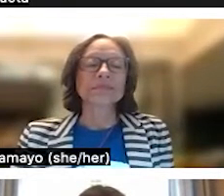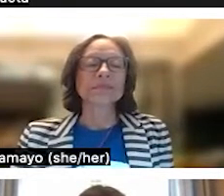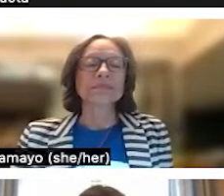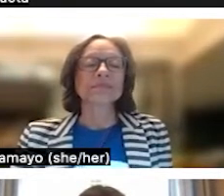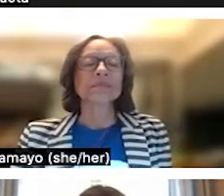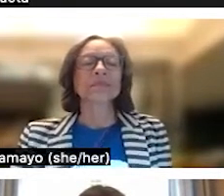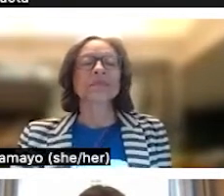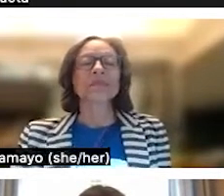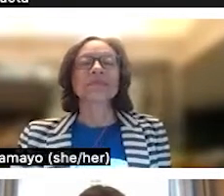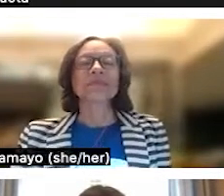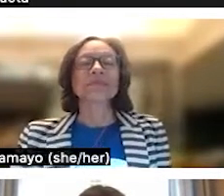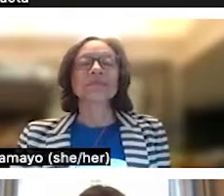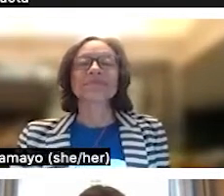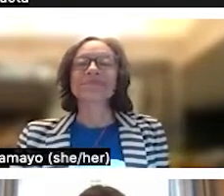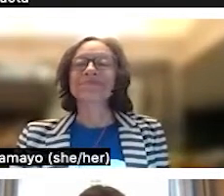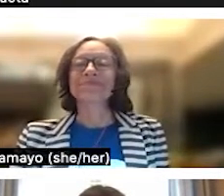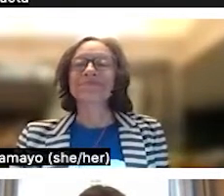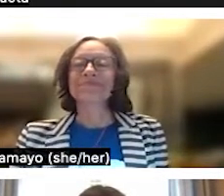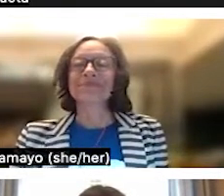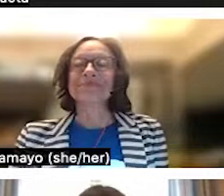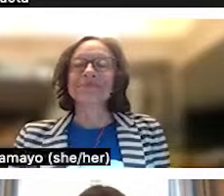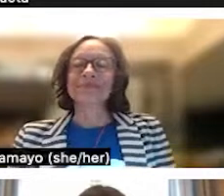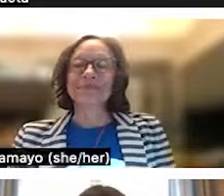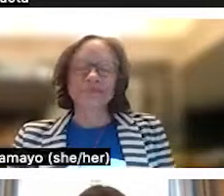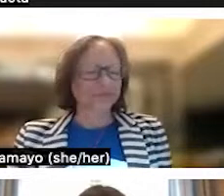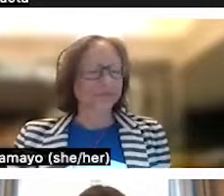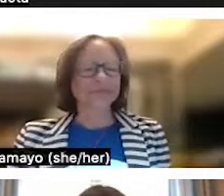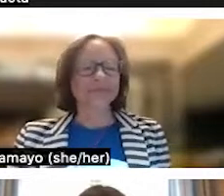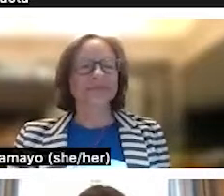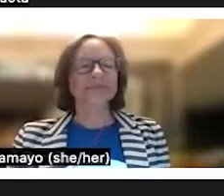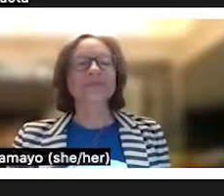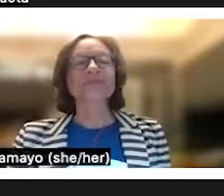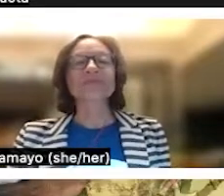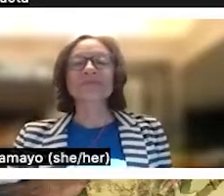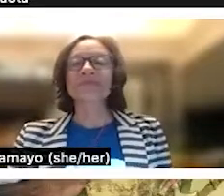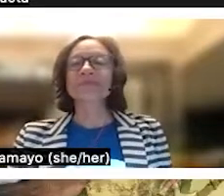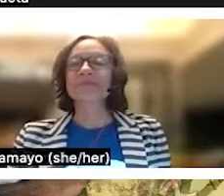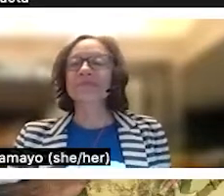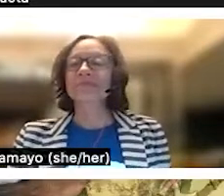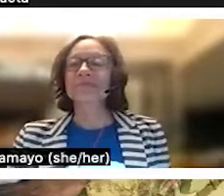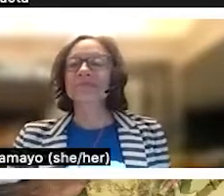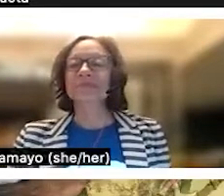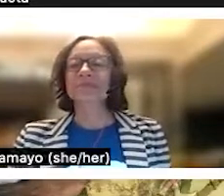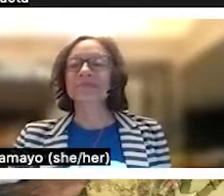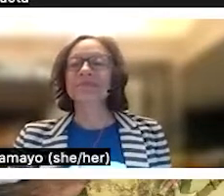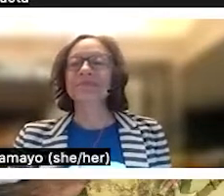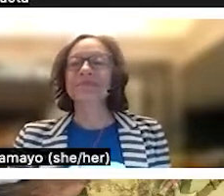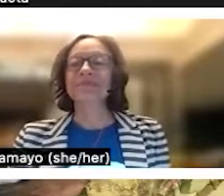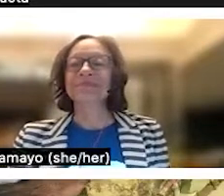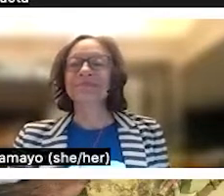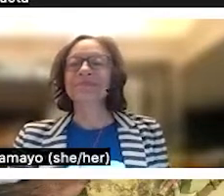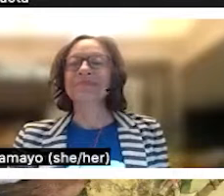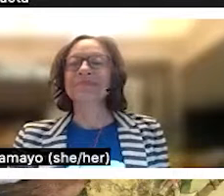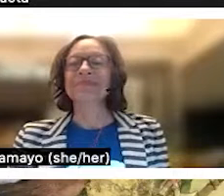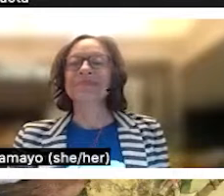So we're going to set the stage. Every time we have one of these gatherings, we really want to make this a safe and brave space for people